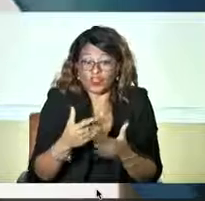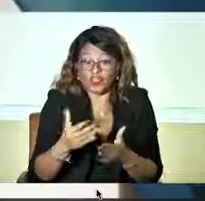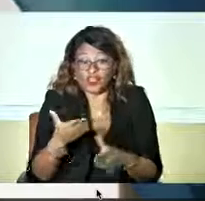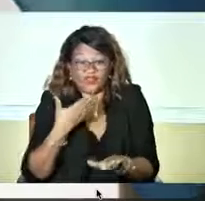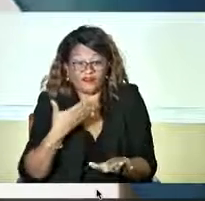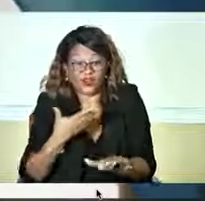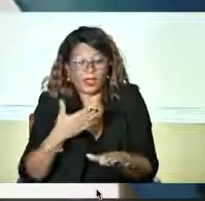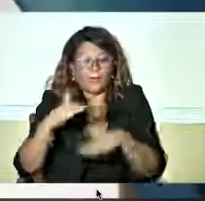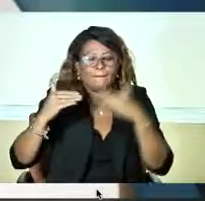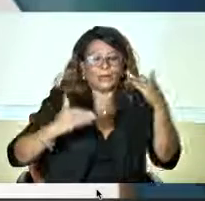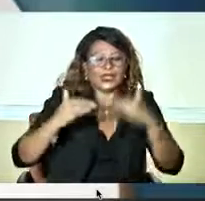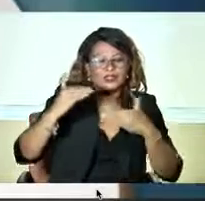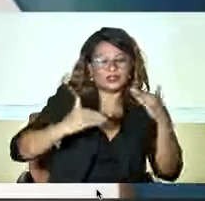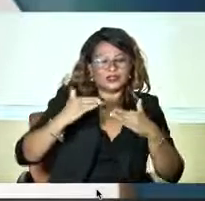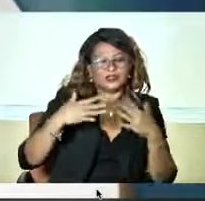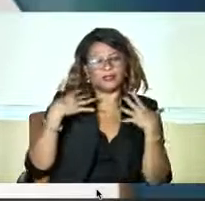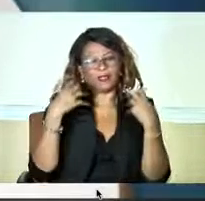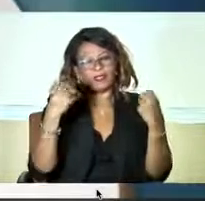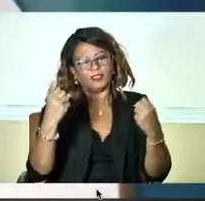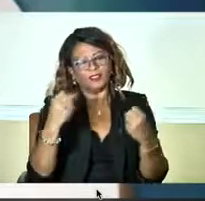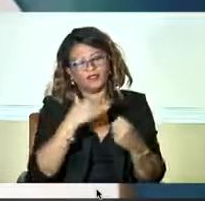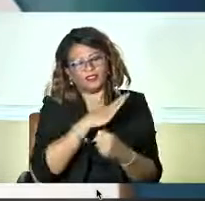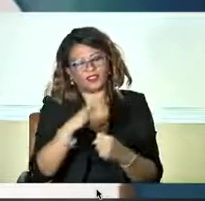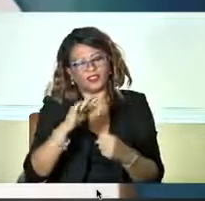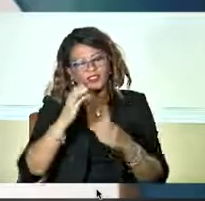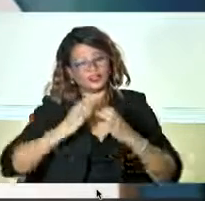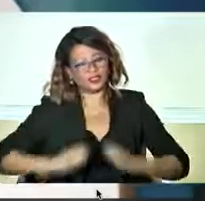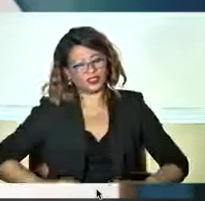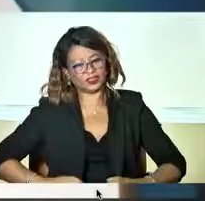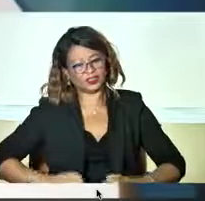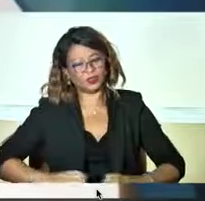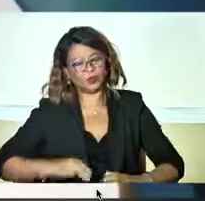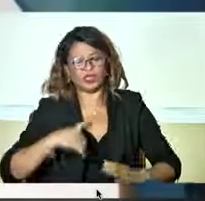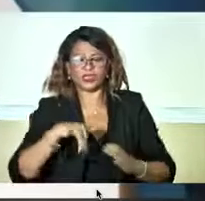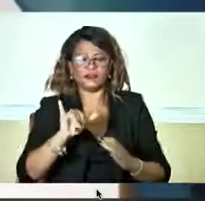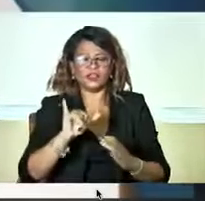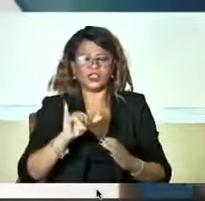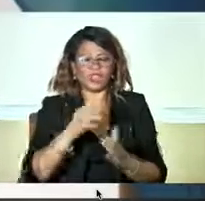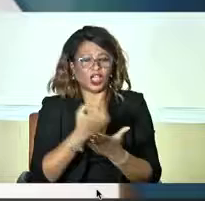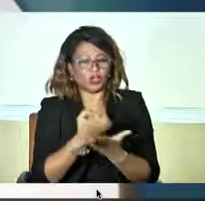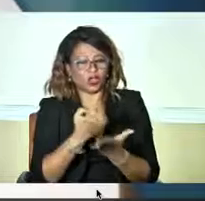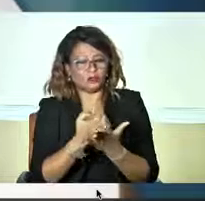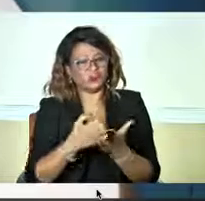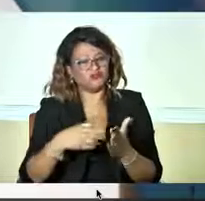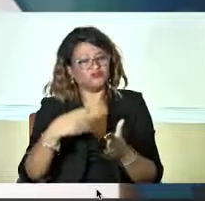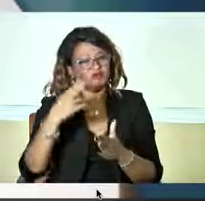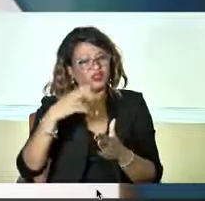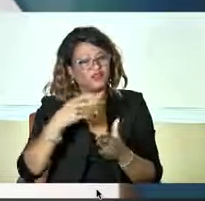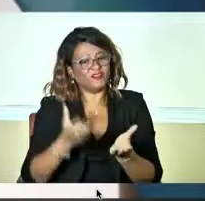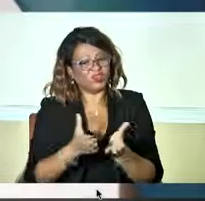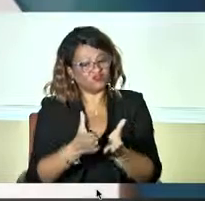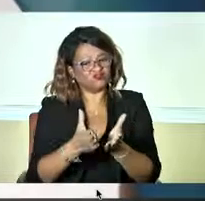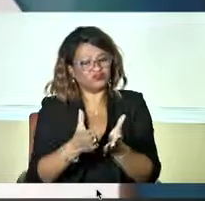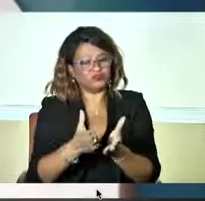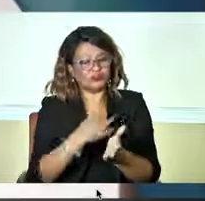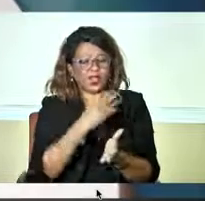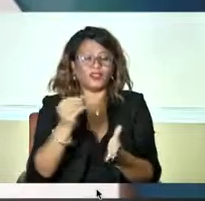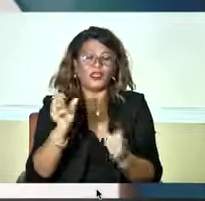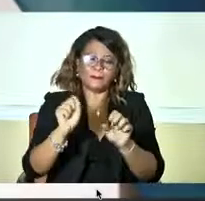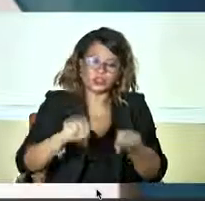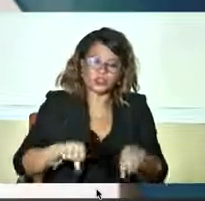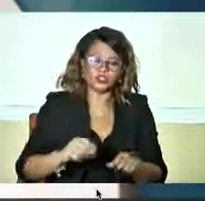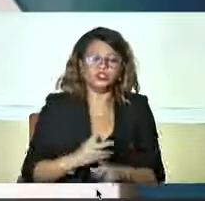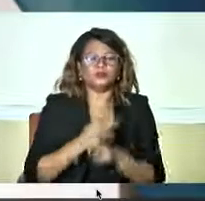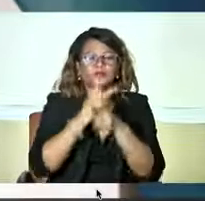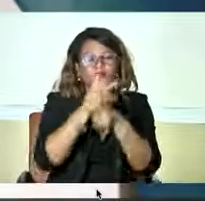are balancing the health of their citizenry while keeping economies afloat and maintaining their ability to